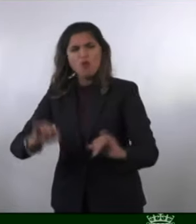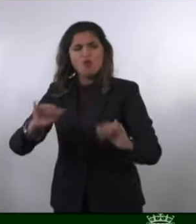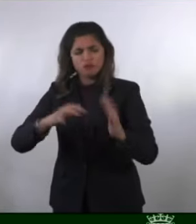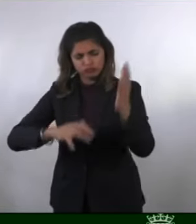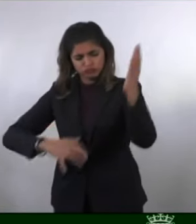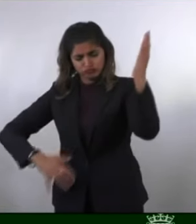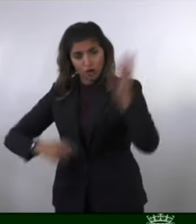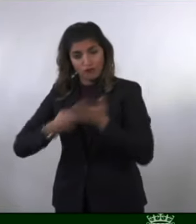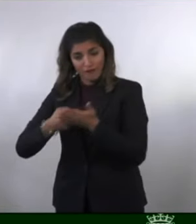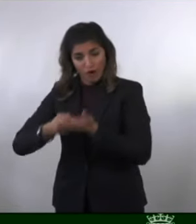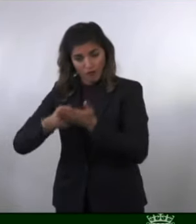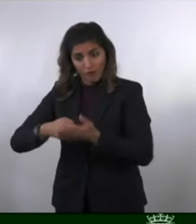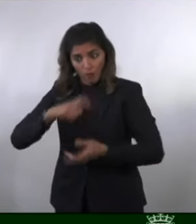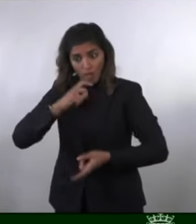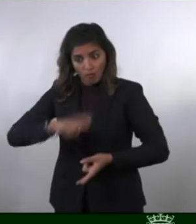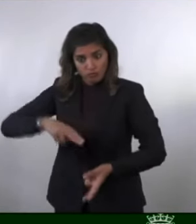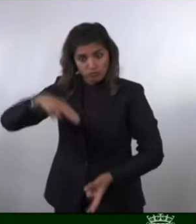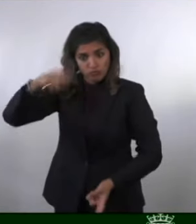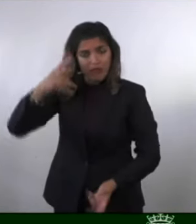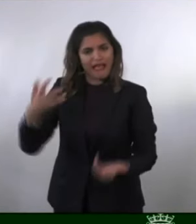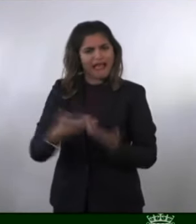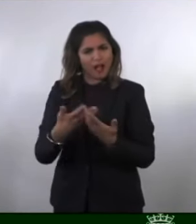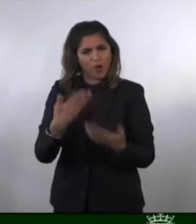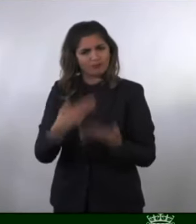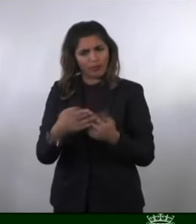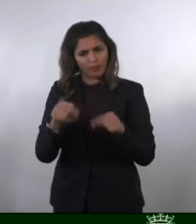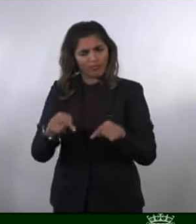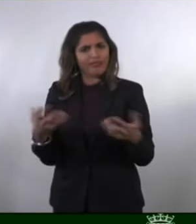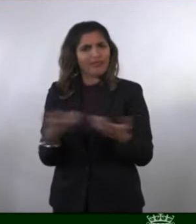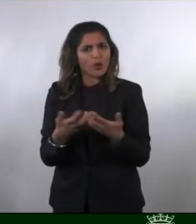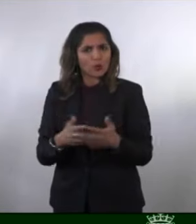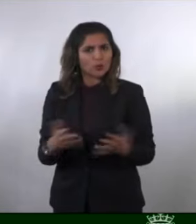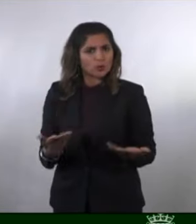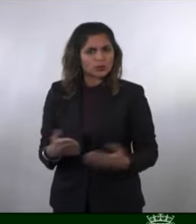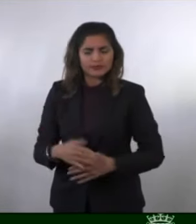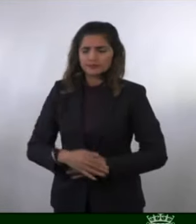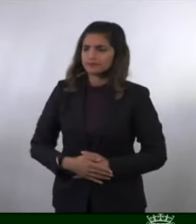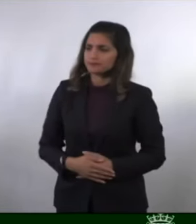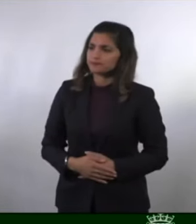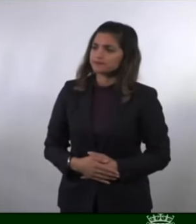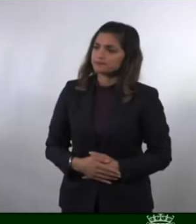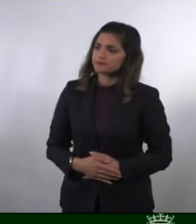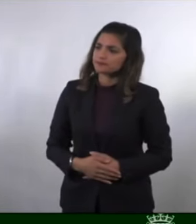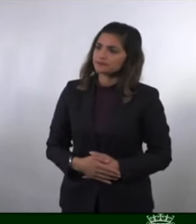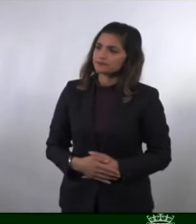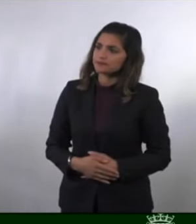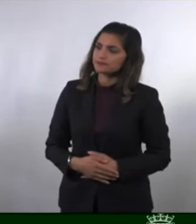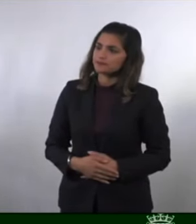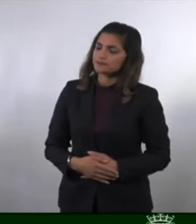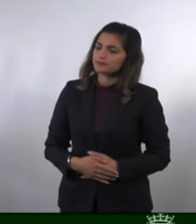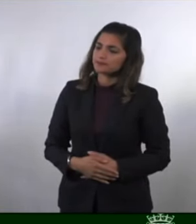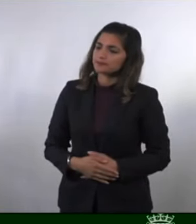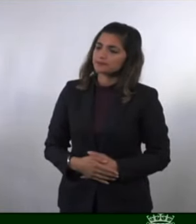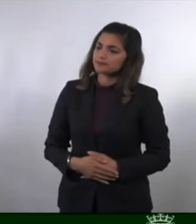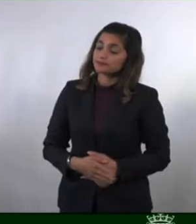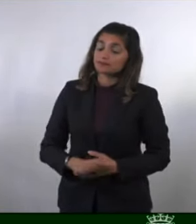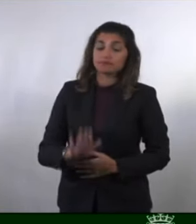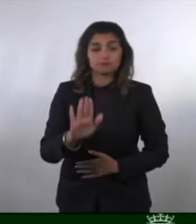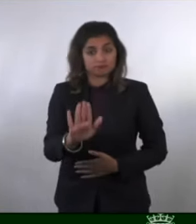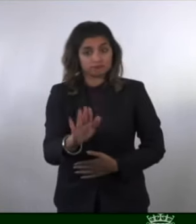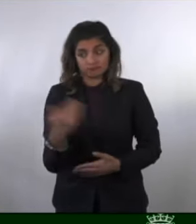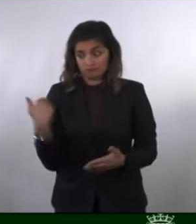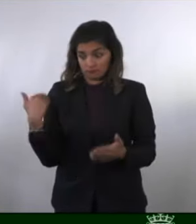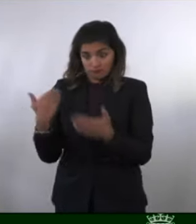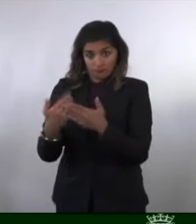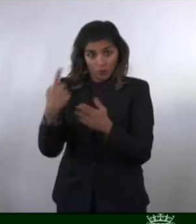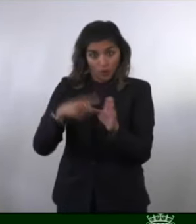referrals? Yes, I'm glad to say that we're hiring large numbers of people into the NHS. There's over 13,000 more nurses over the last year,